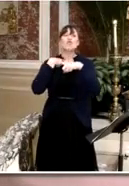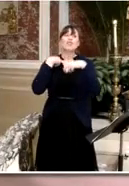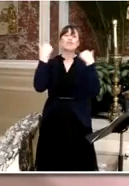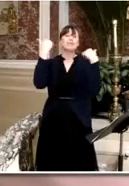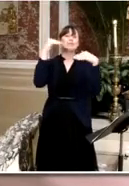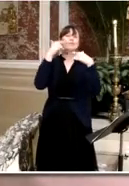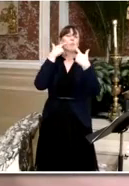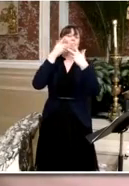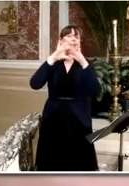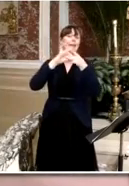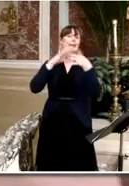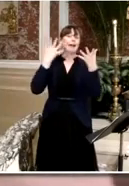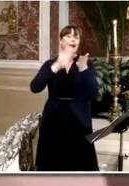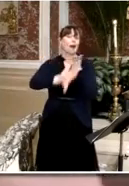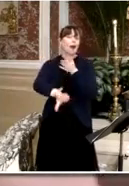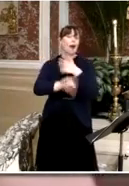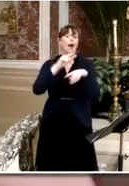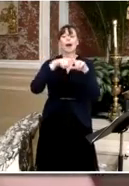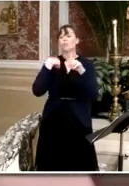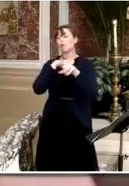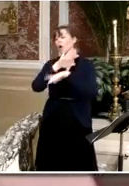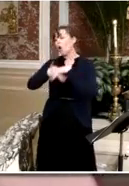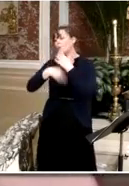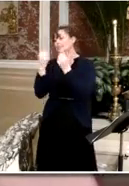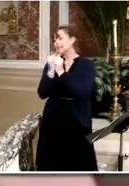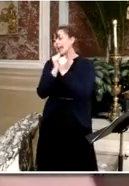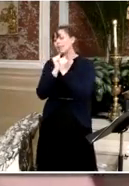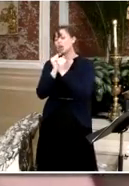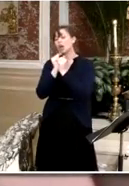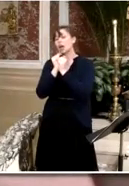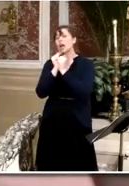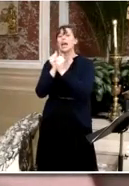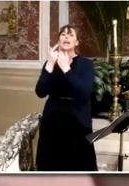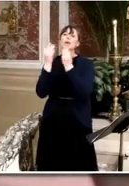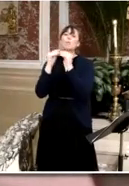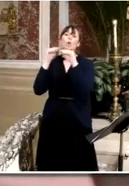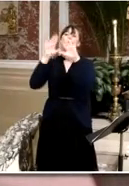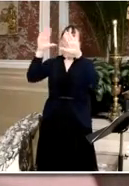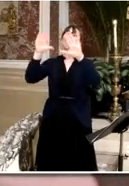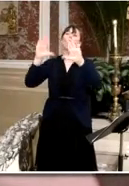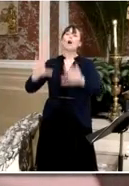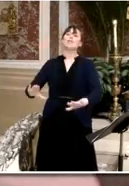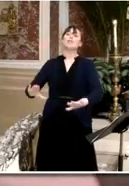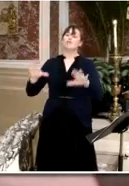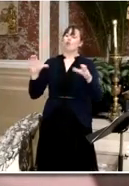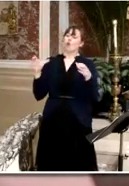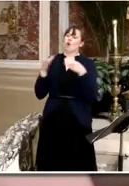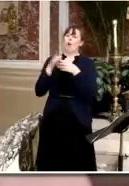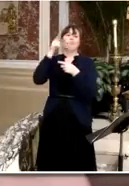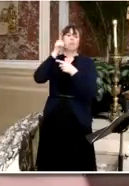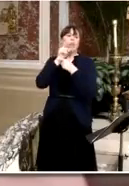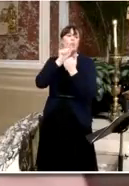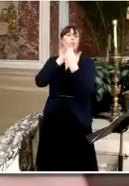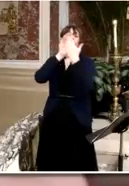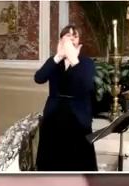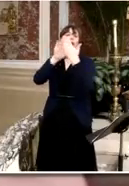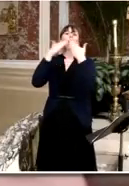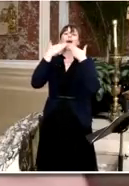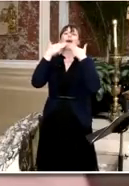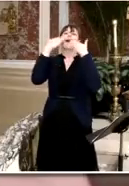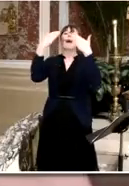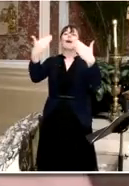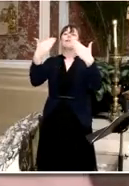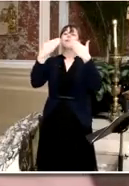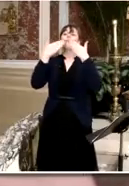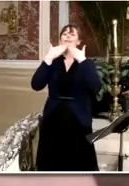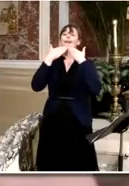lifted, we will be together in a more wonderfully fraternal way. I thank Ron